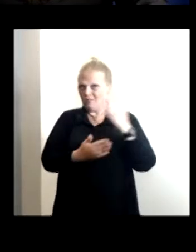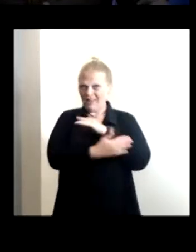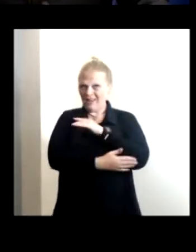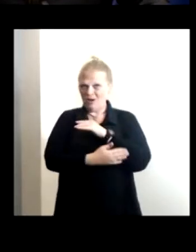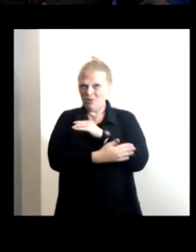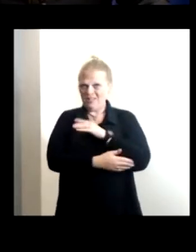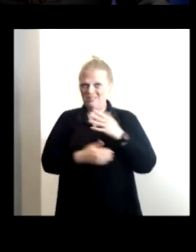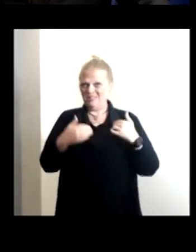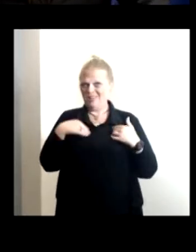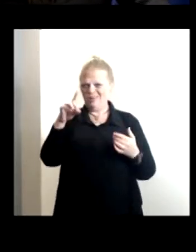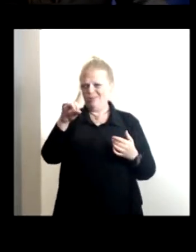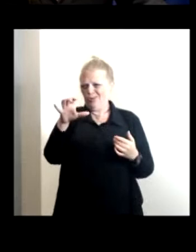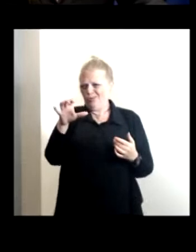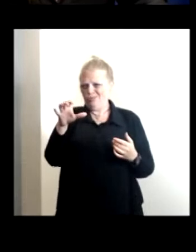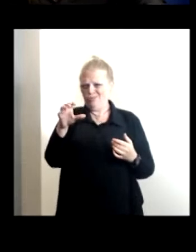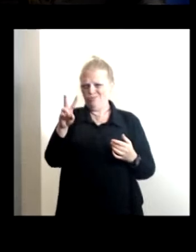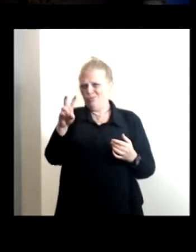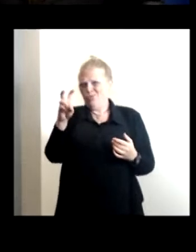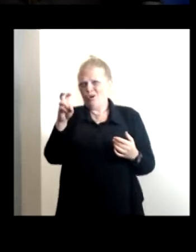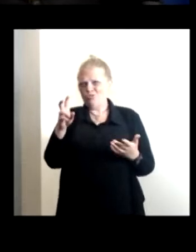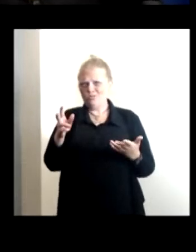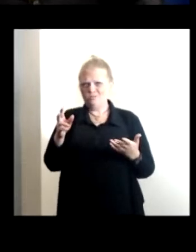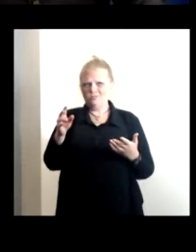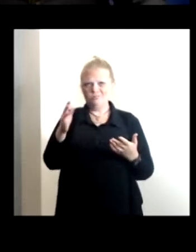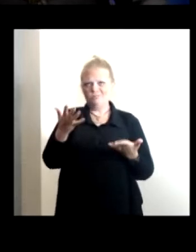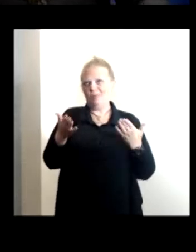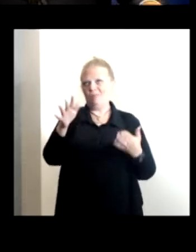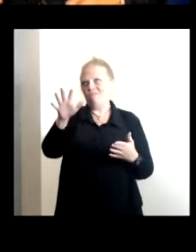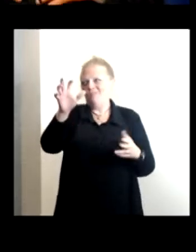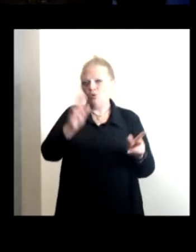have 100 or 200 or